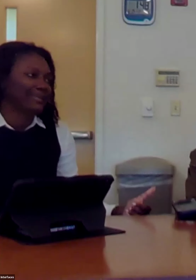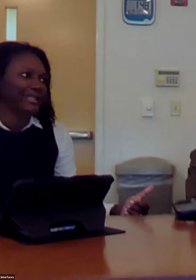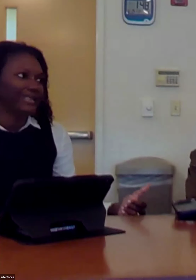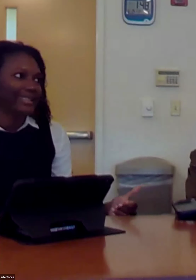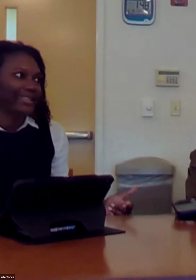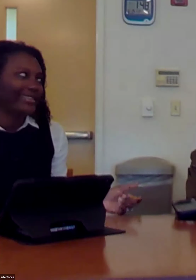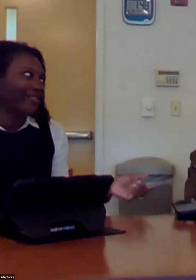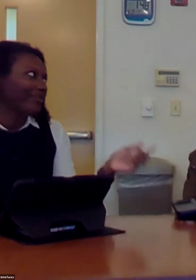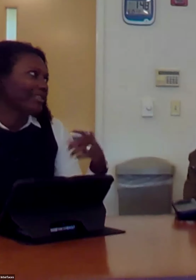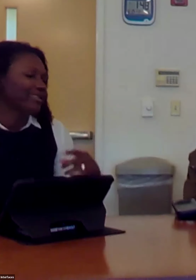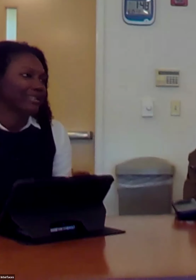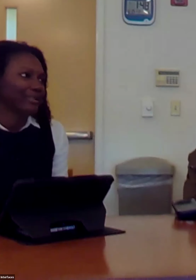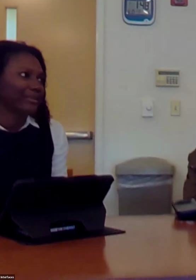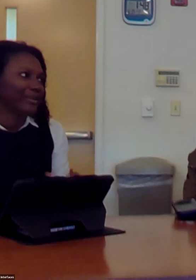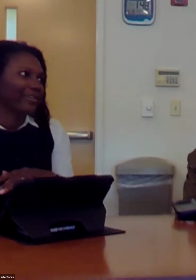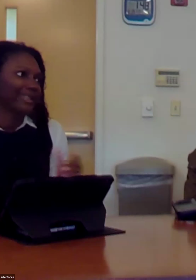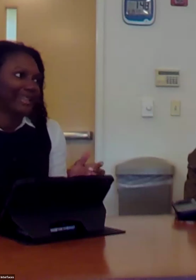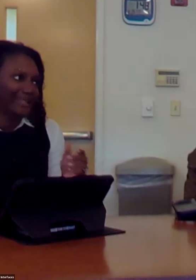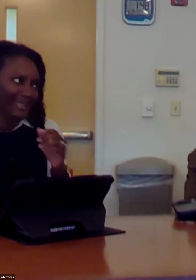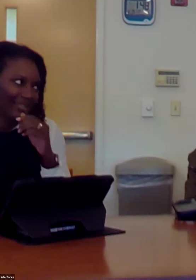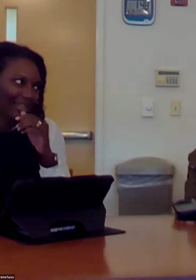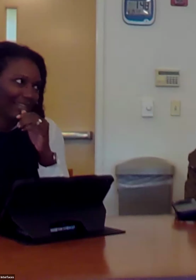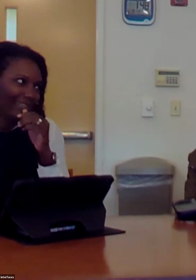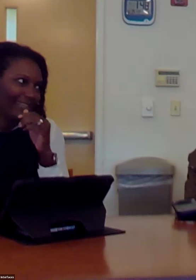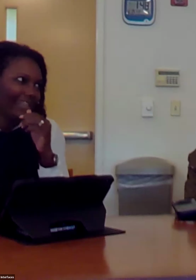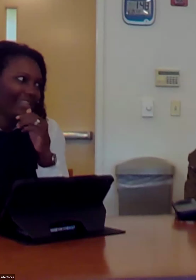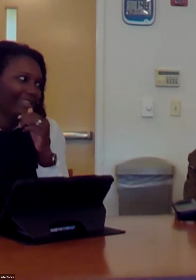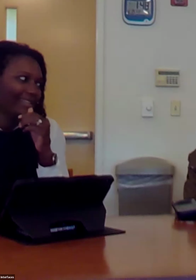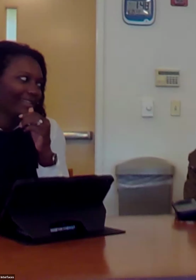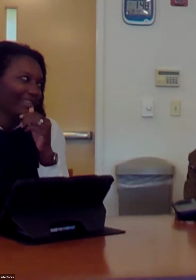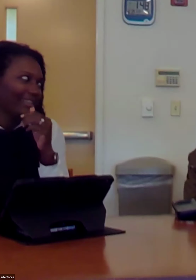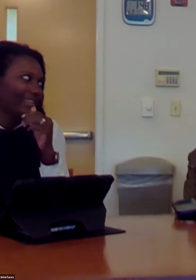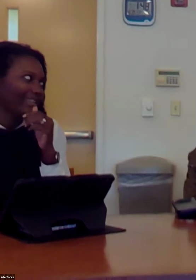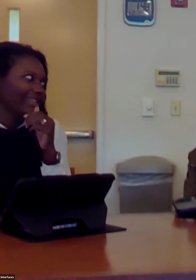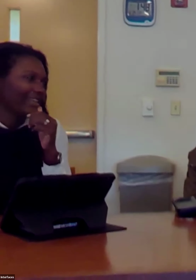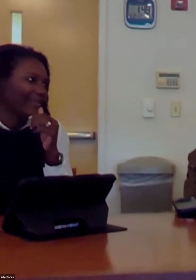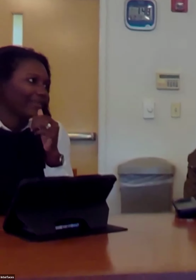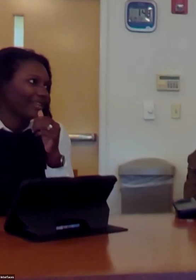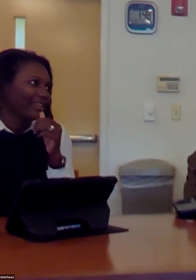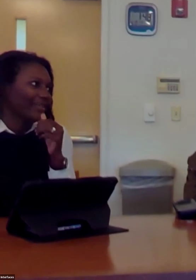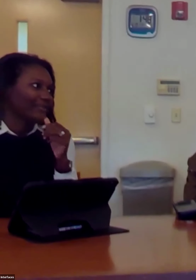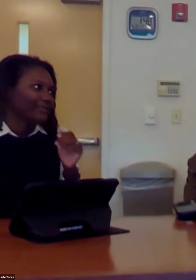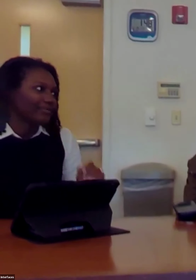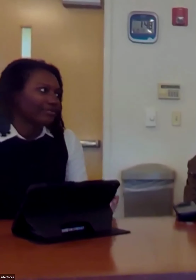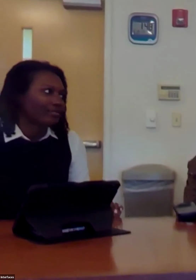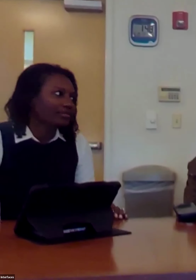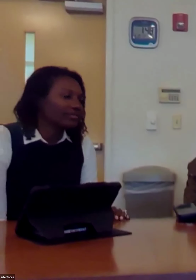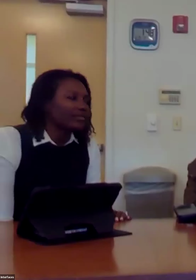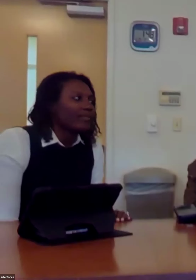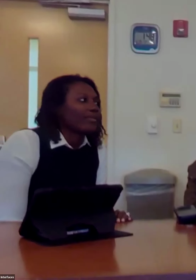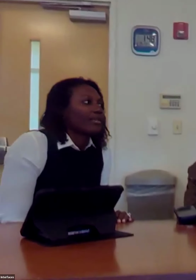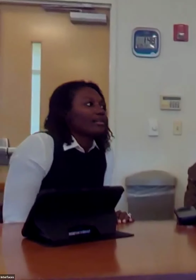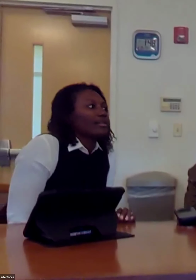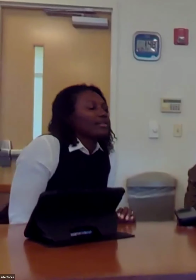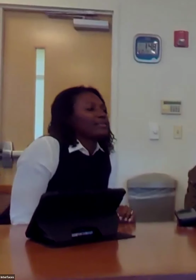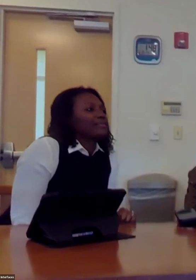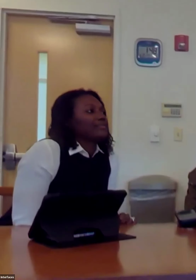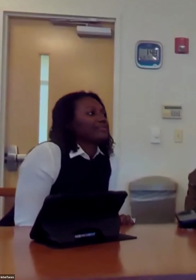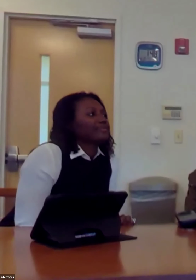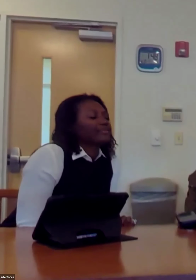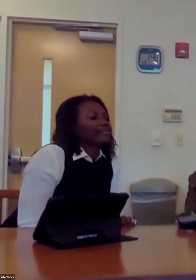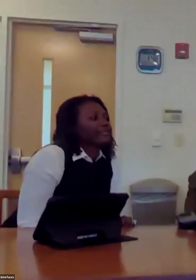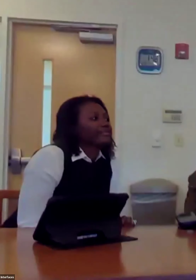like what's being done if I'm gonna like report or rely on this value. And I think like For everything, like there's never a time where, cause I'm